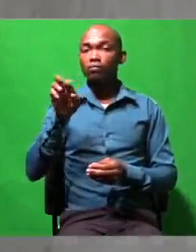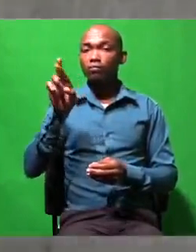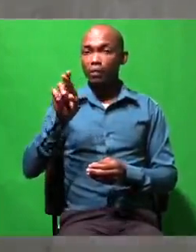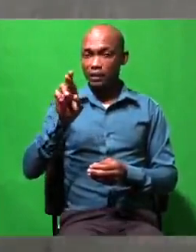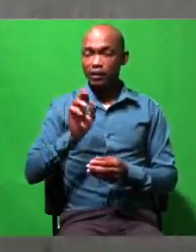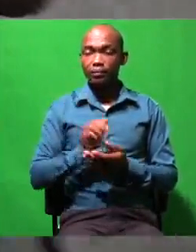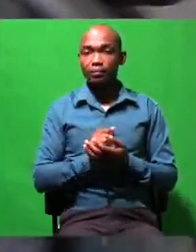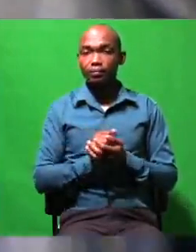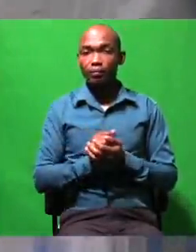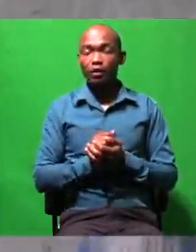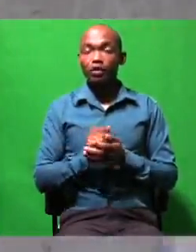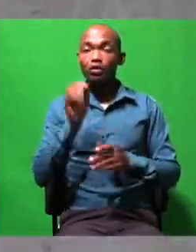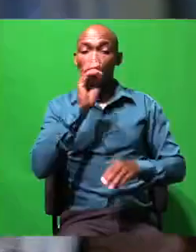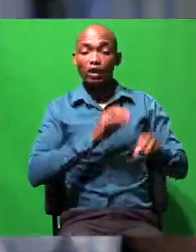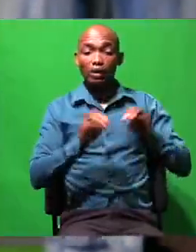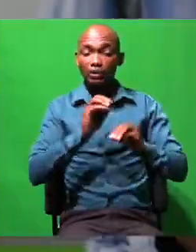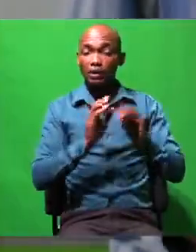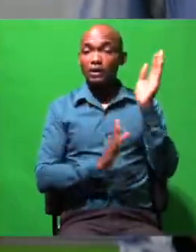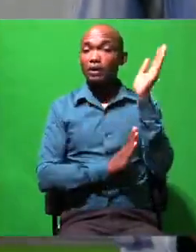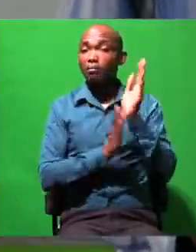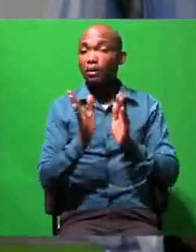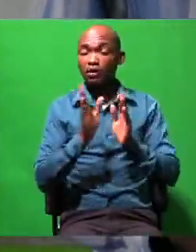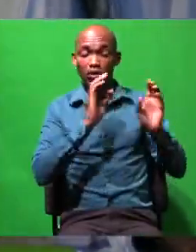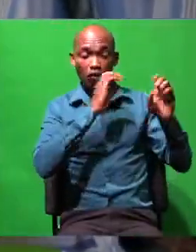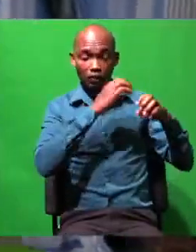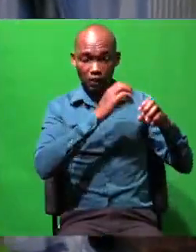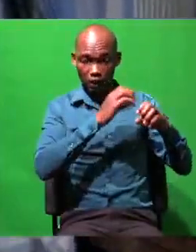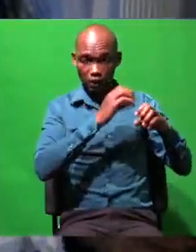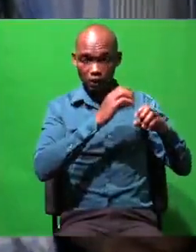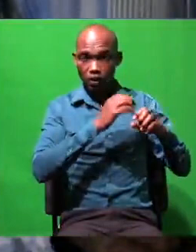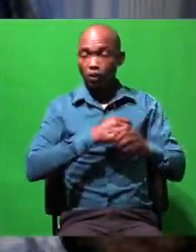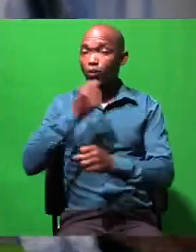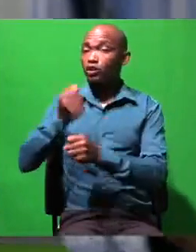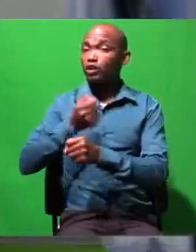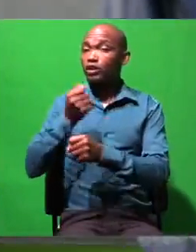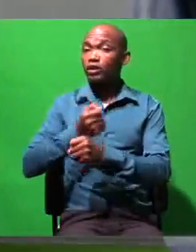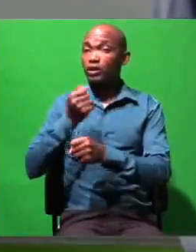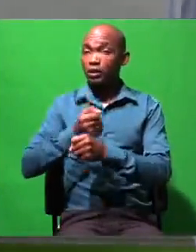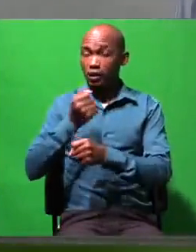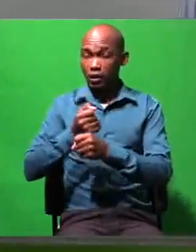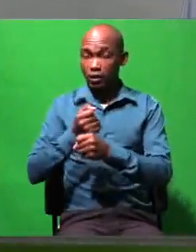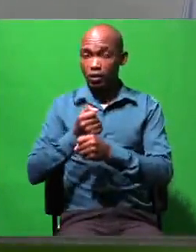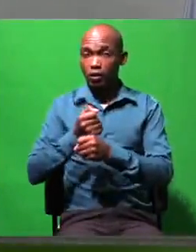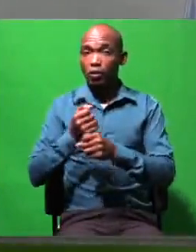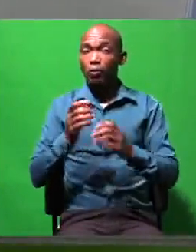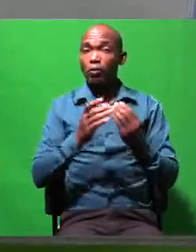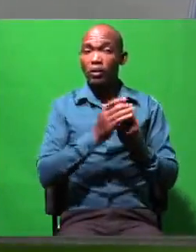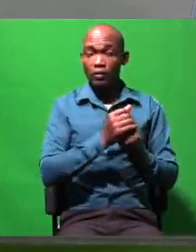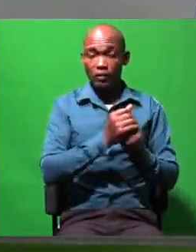So chemistry is a branch of science which deals with